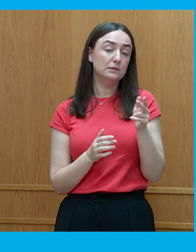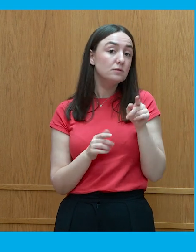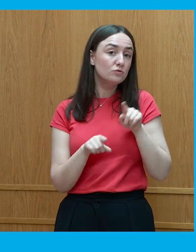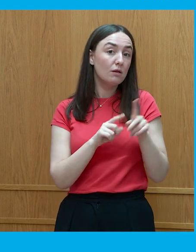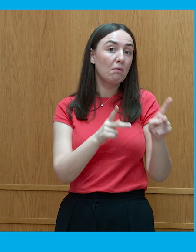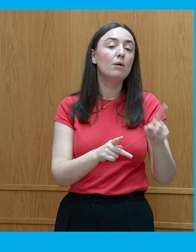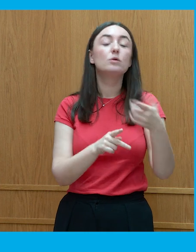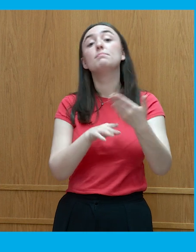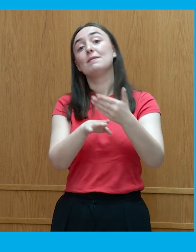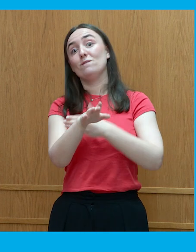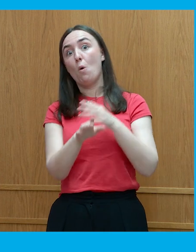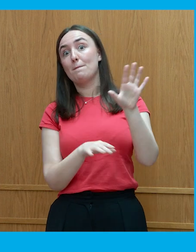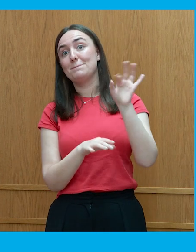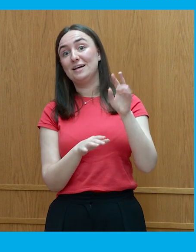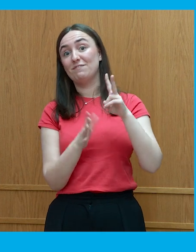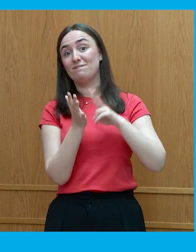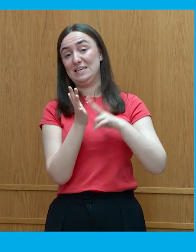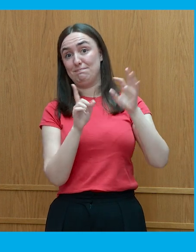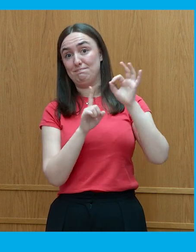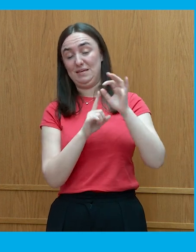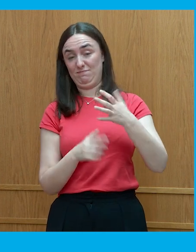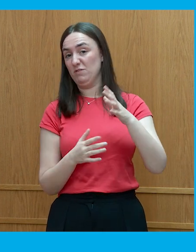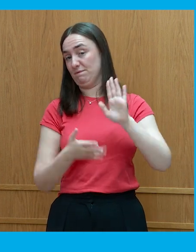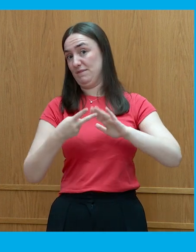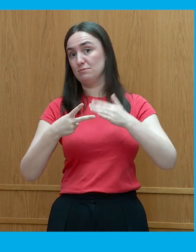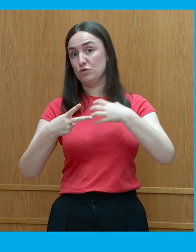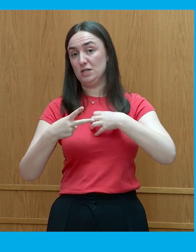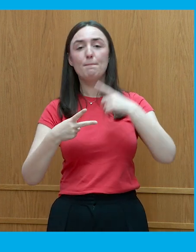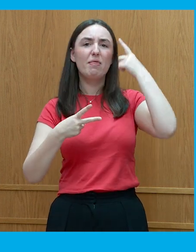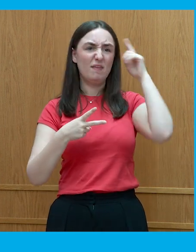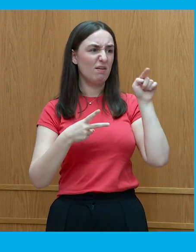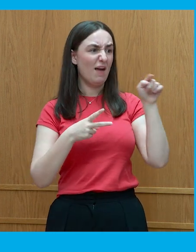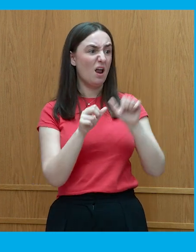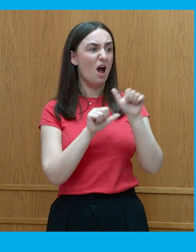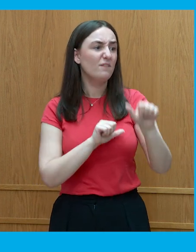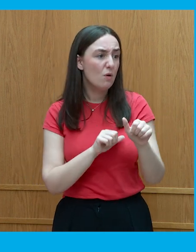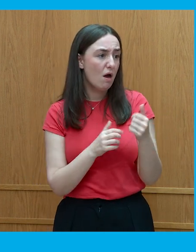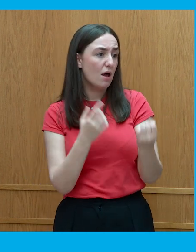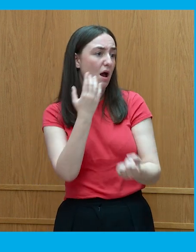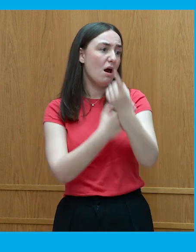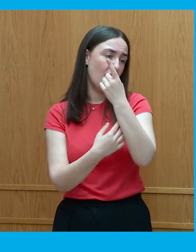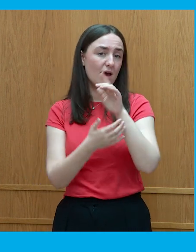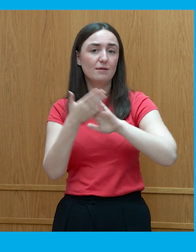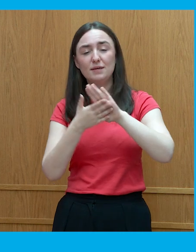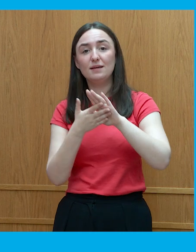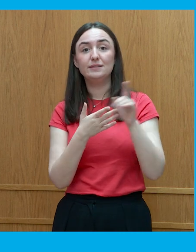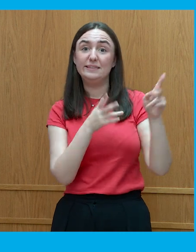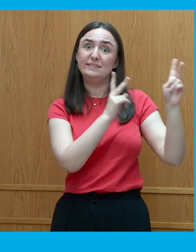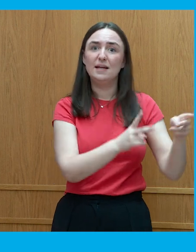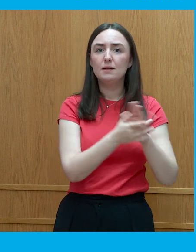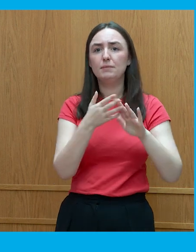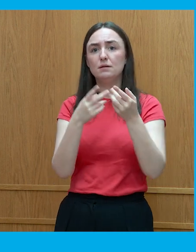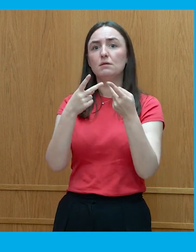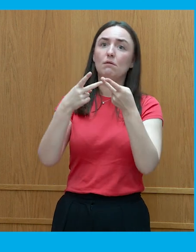VP, but imagine if that had happened afterwards and something, he had been assassinated, suddenly VPs are probably a little bit